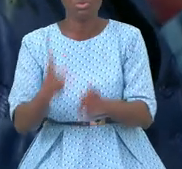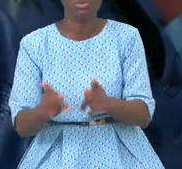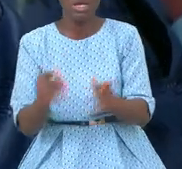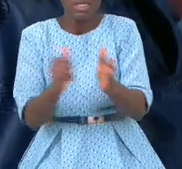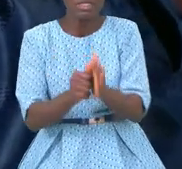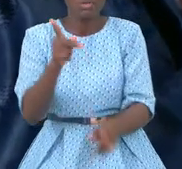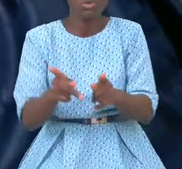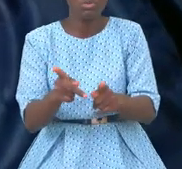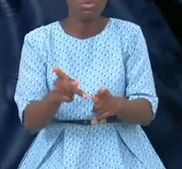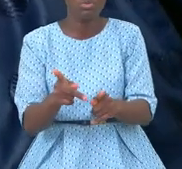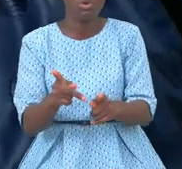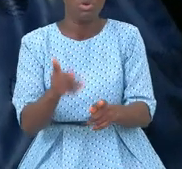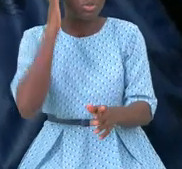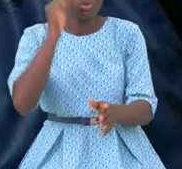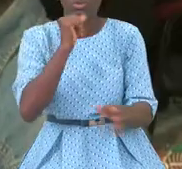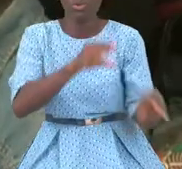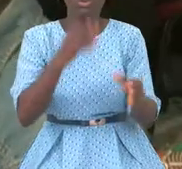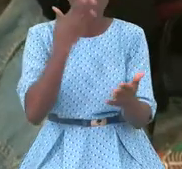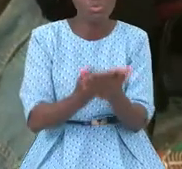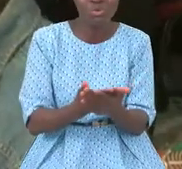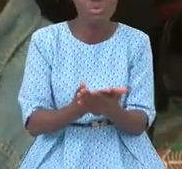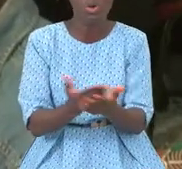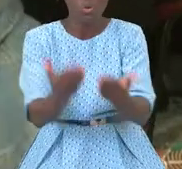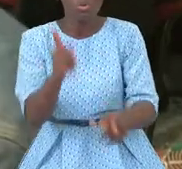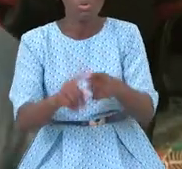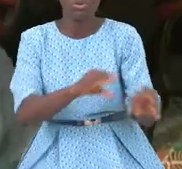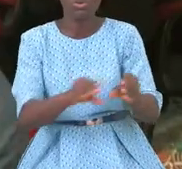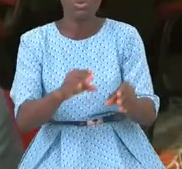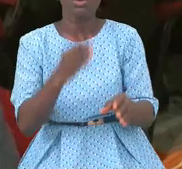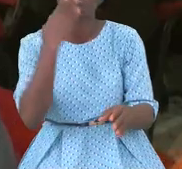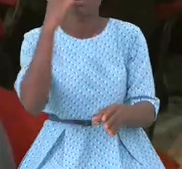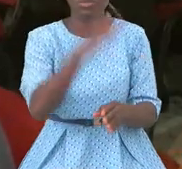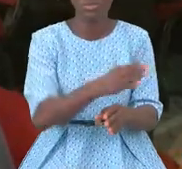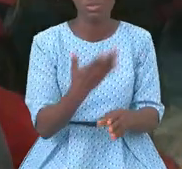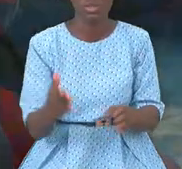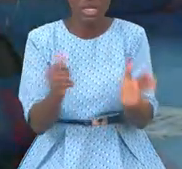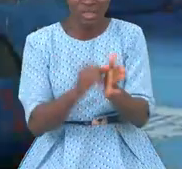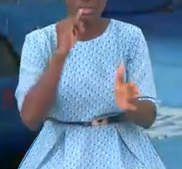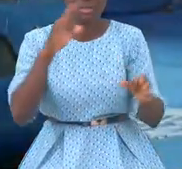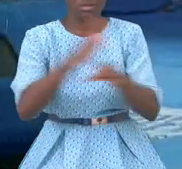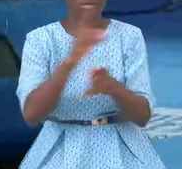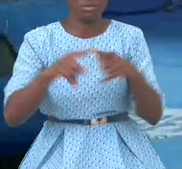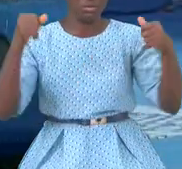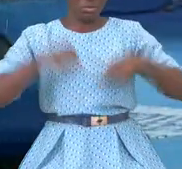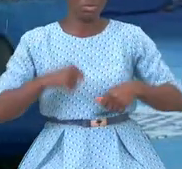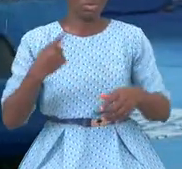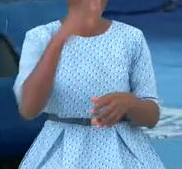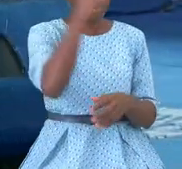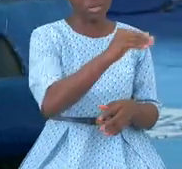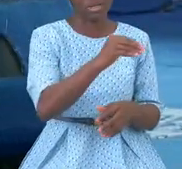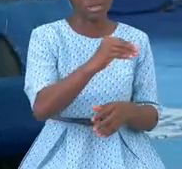evil, that's enough to condemn the man. Injurious, a person dangerous on the street,